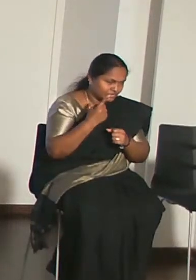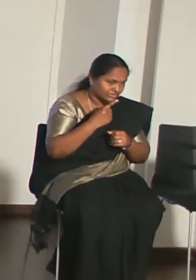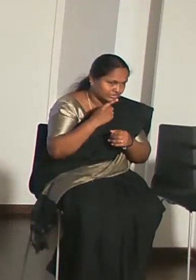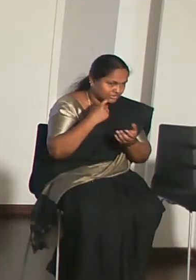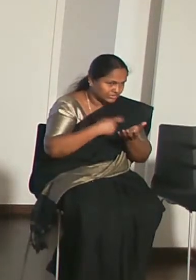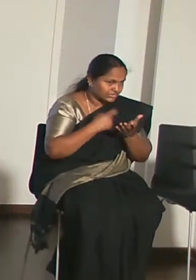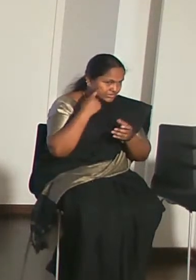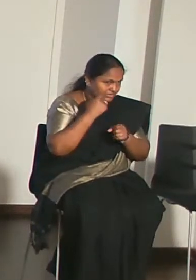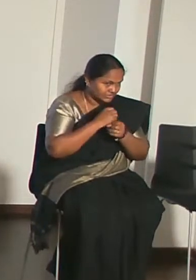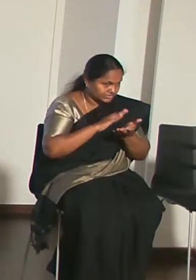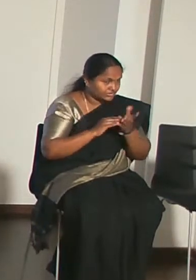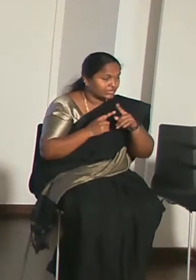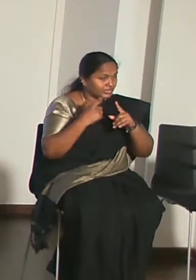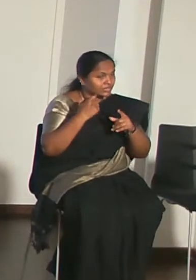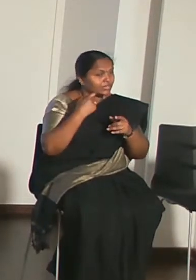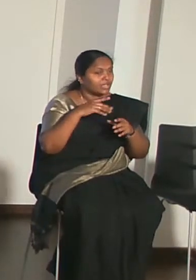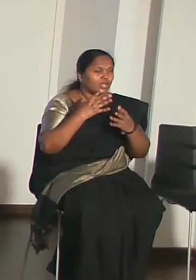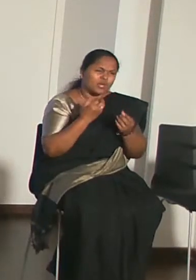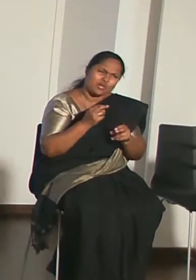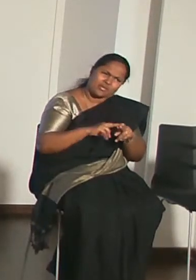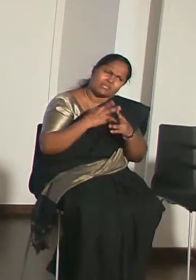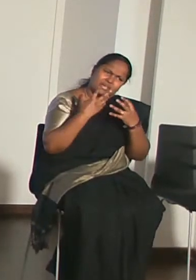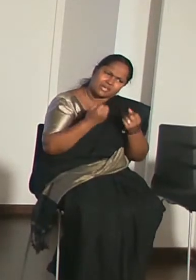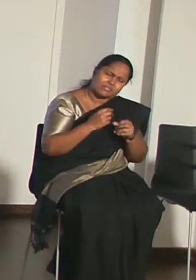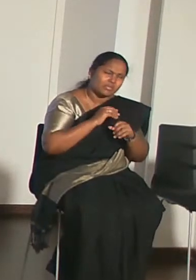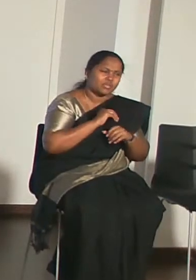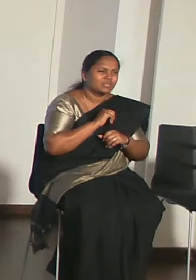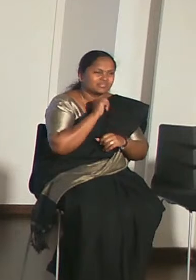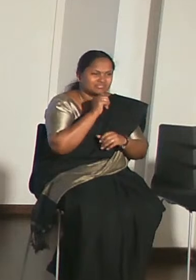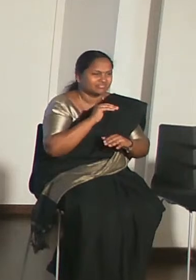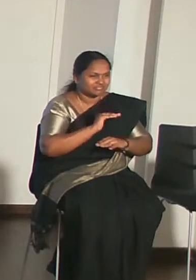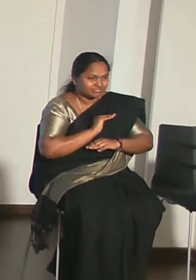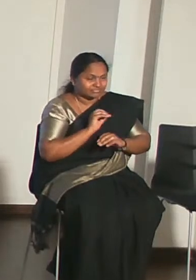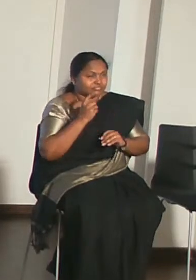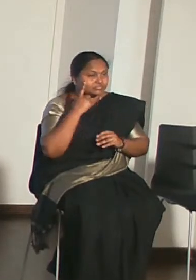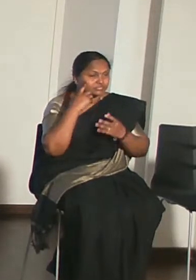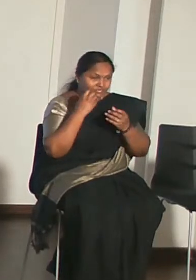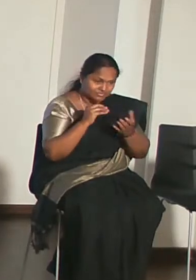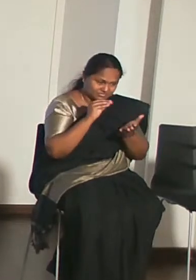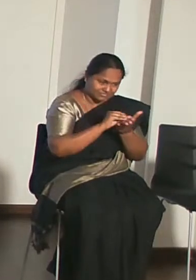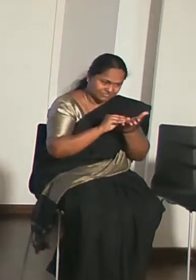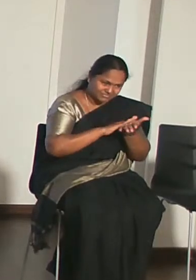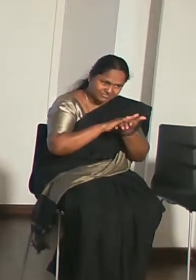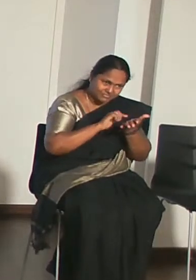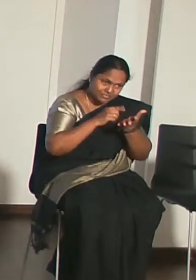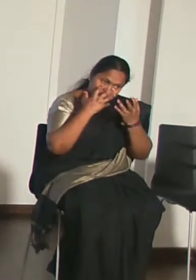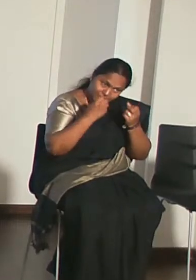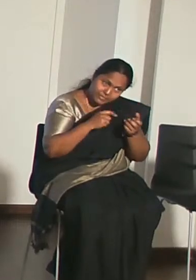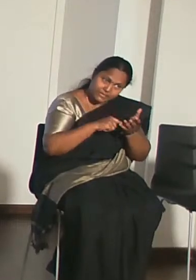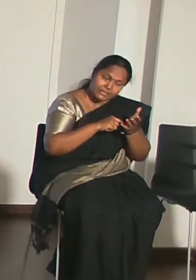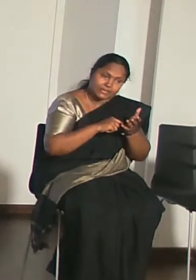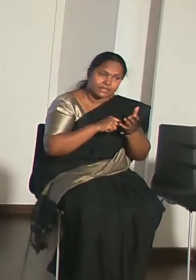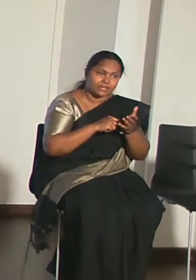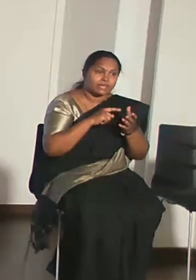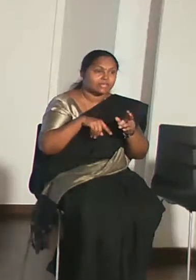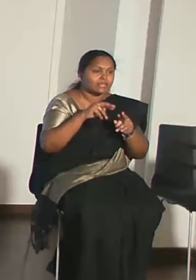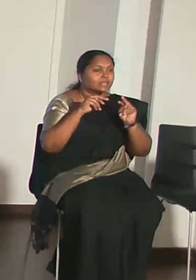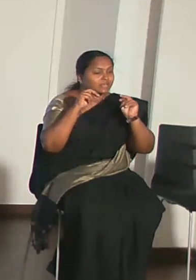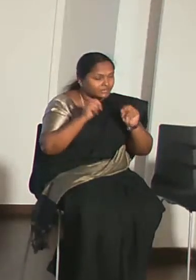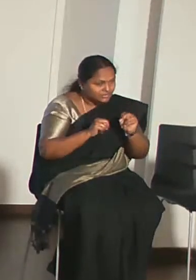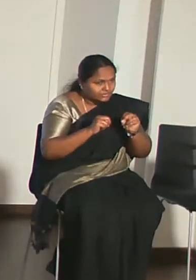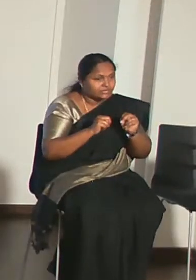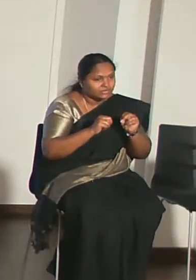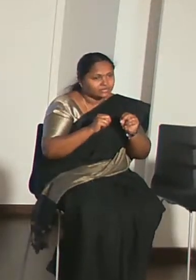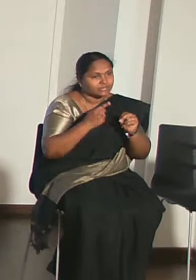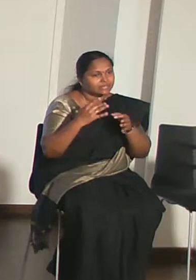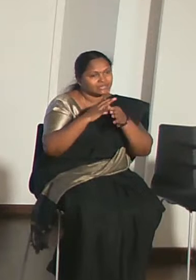it it often happens that it's not enough to have the gesture out there, but it's also you need someone to